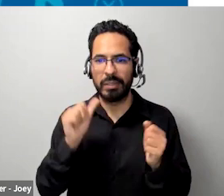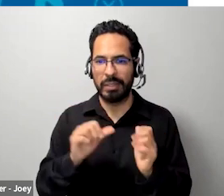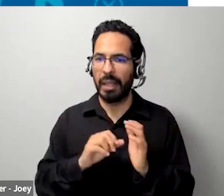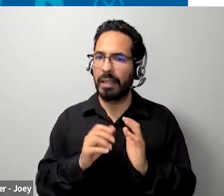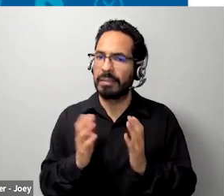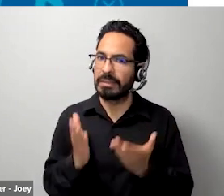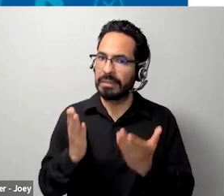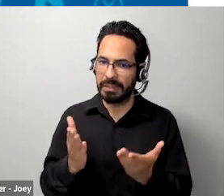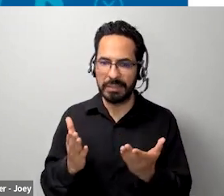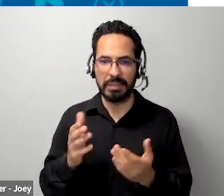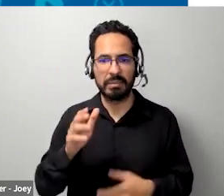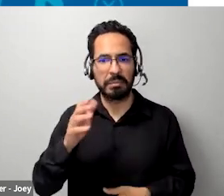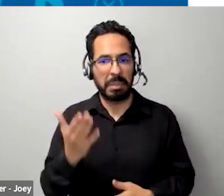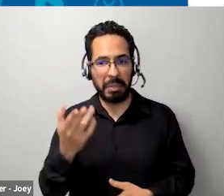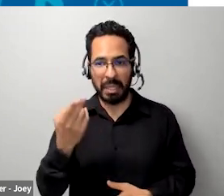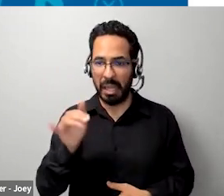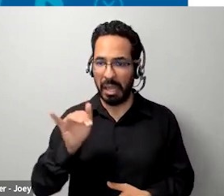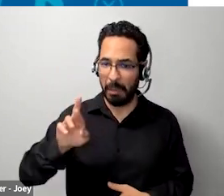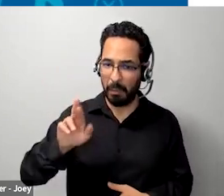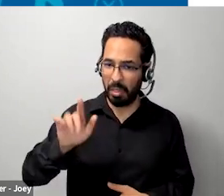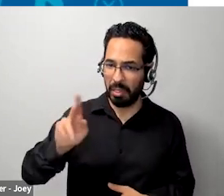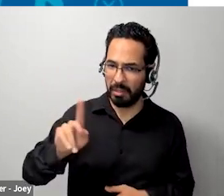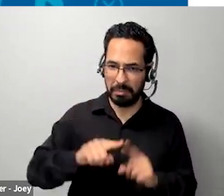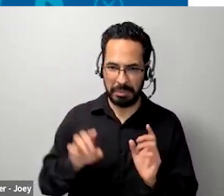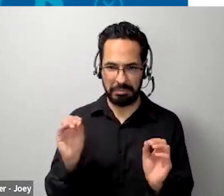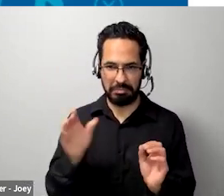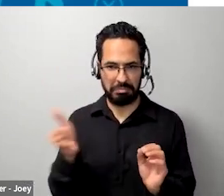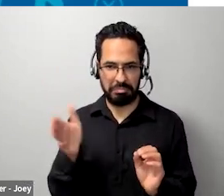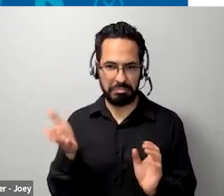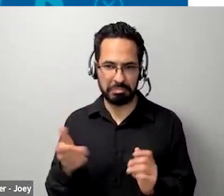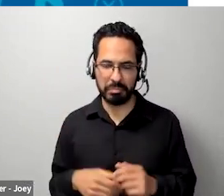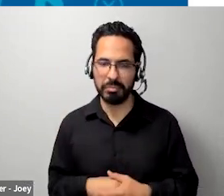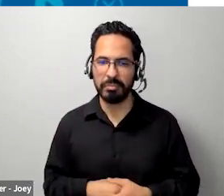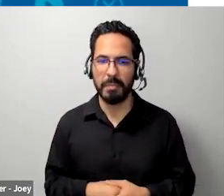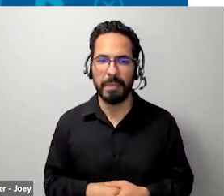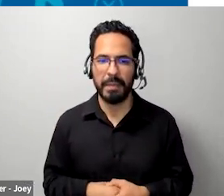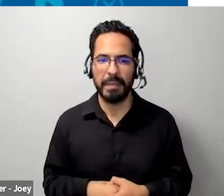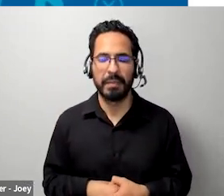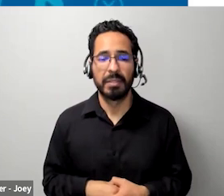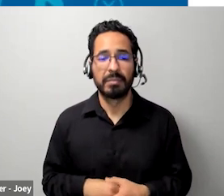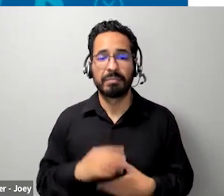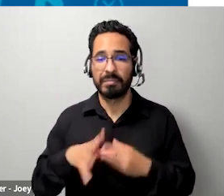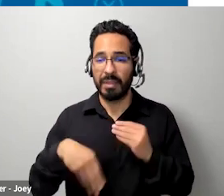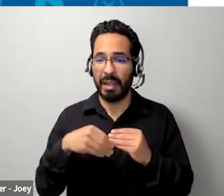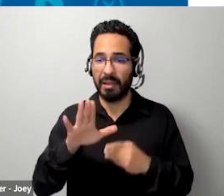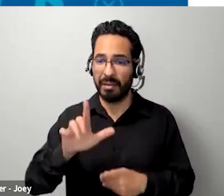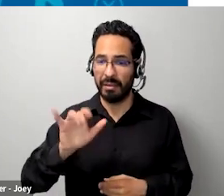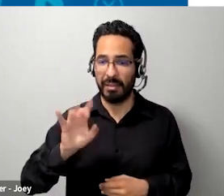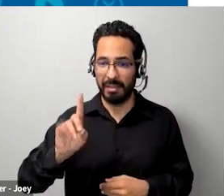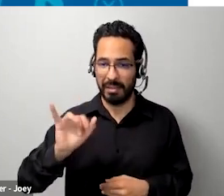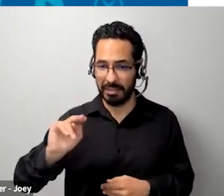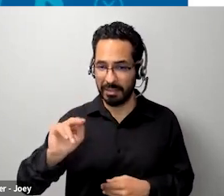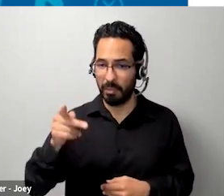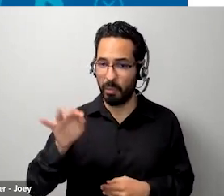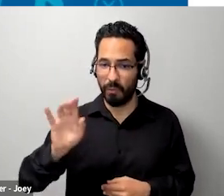that there's a hyperlink when there really isn't one actually there. When adding your LinkedIn profile or portfolio link